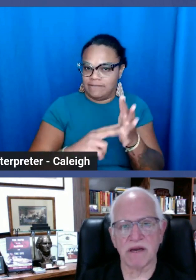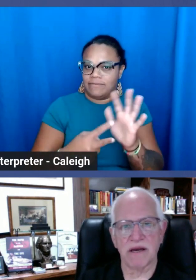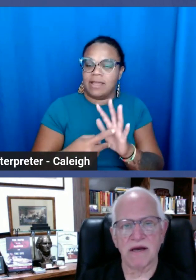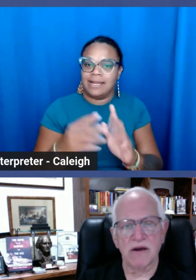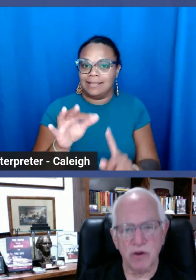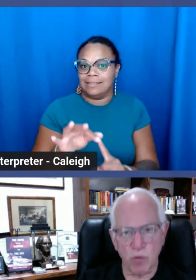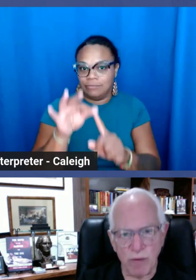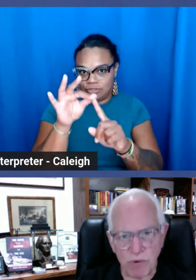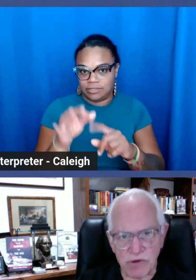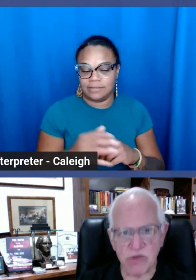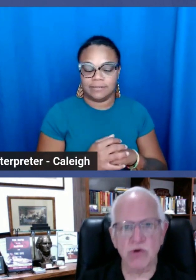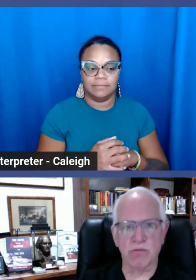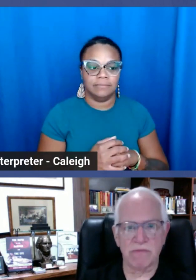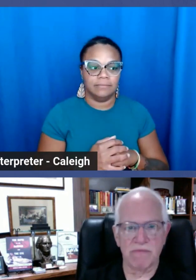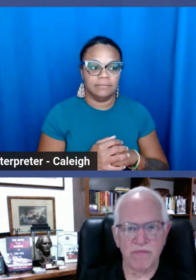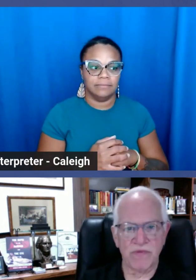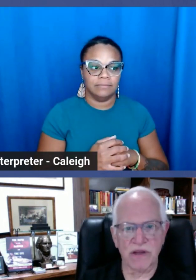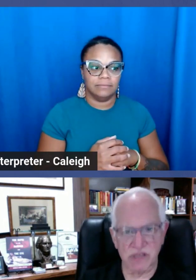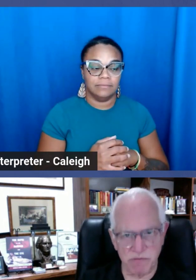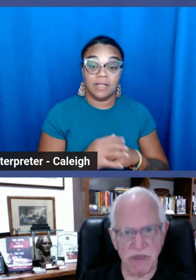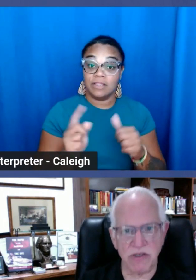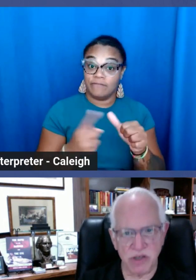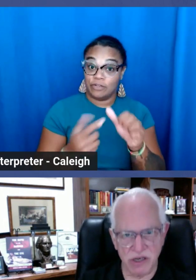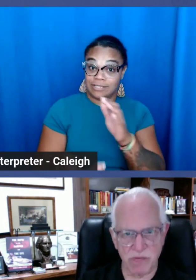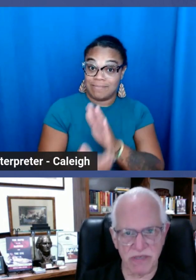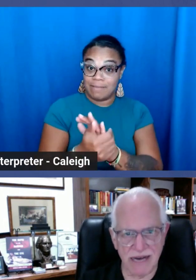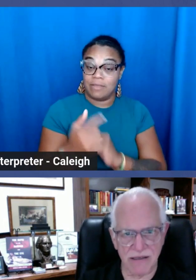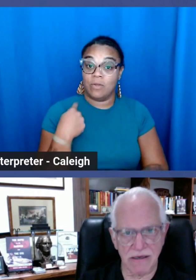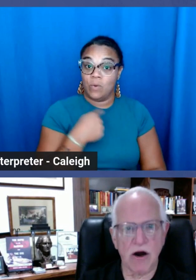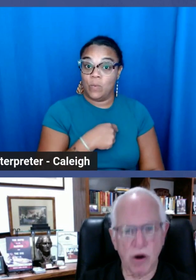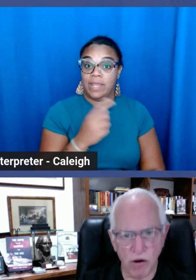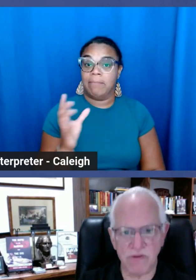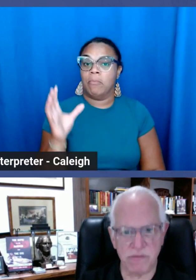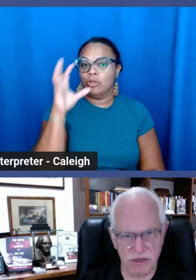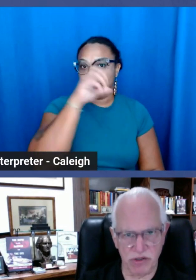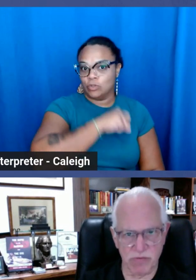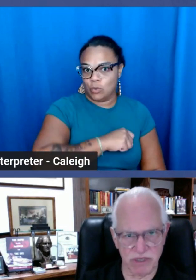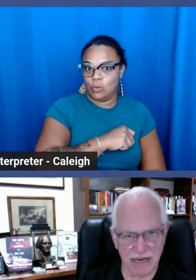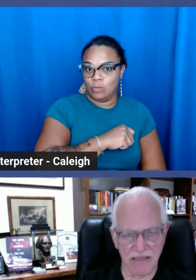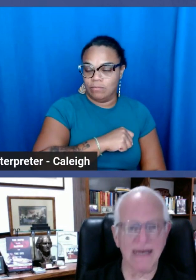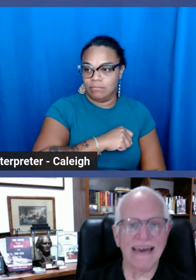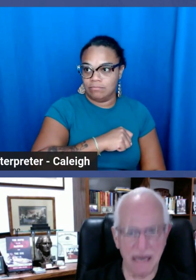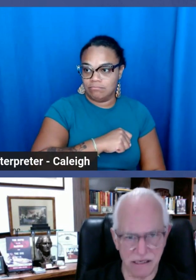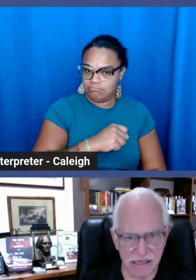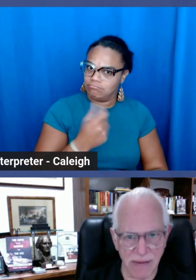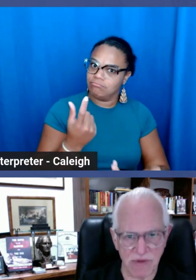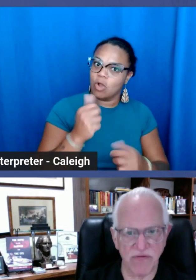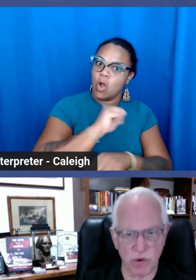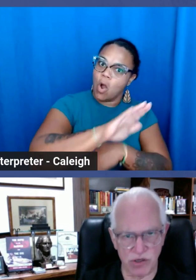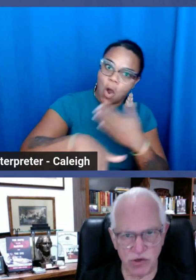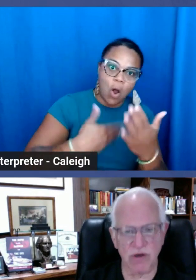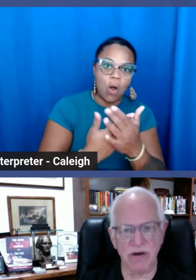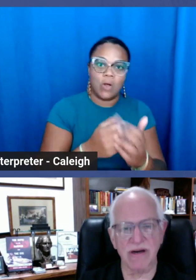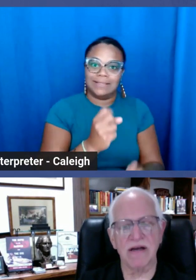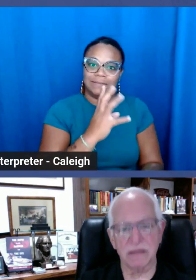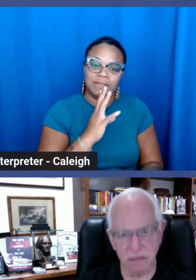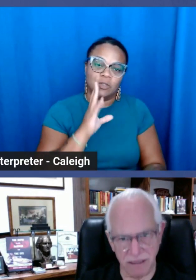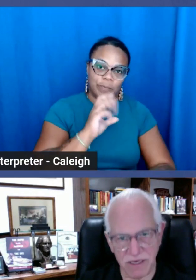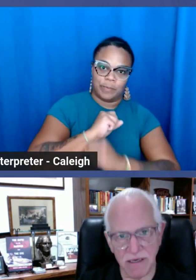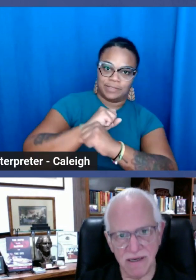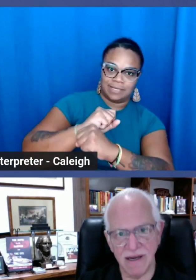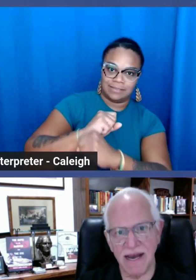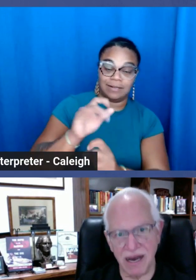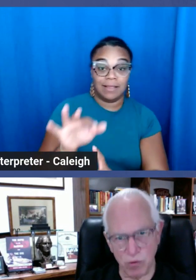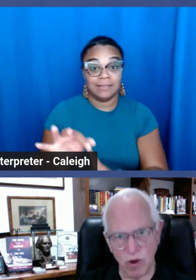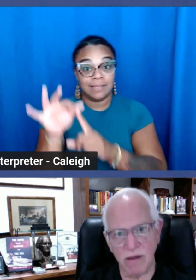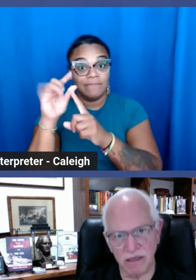Amendment, we presume that speech is protected. All speech is protected, except for certain